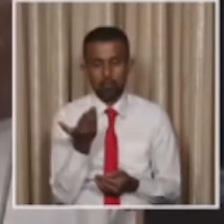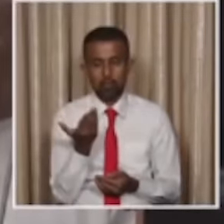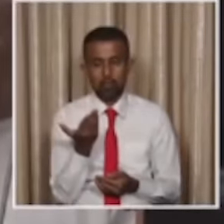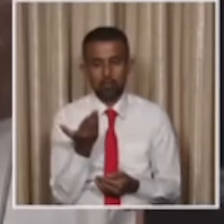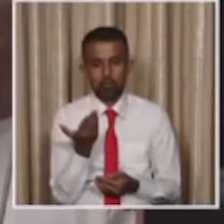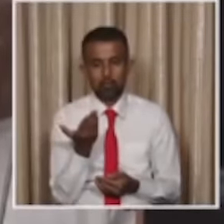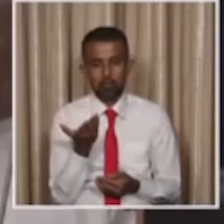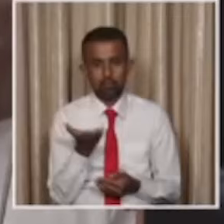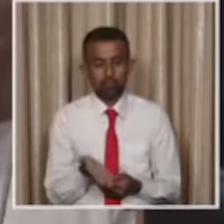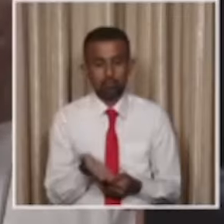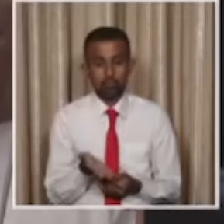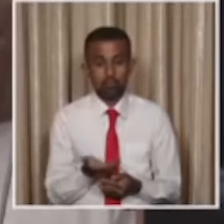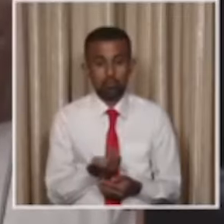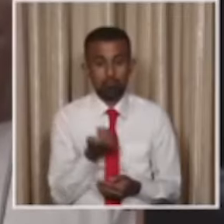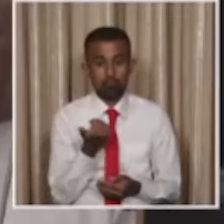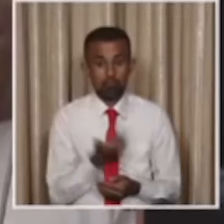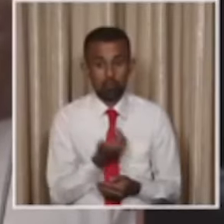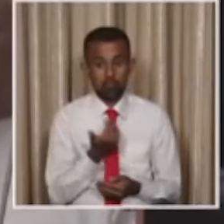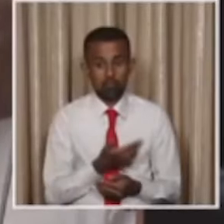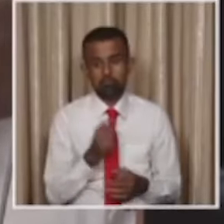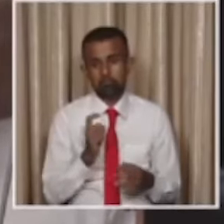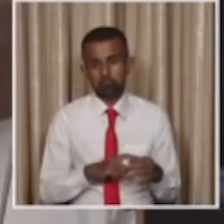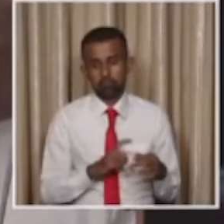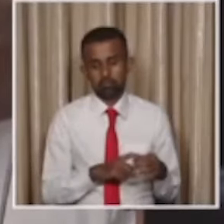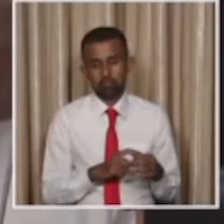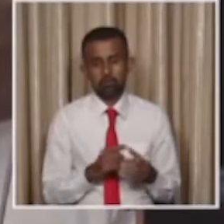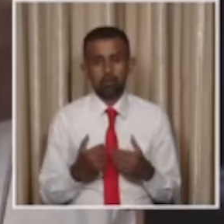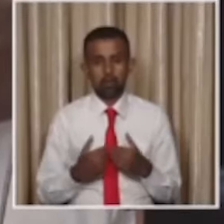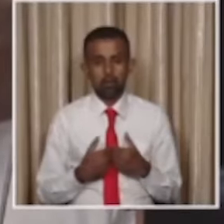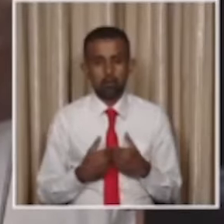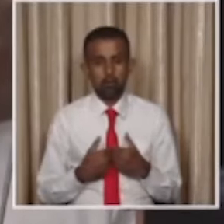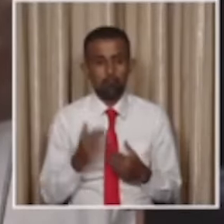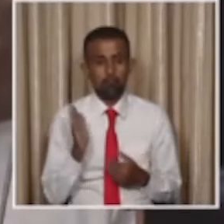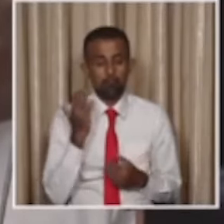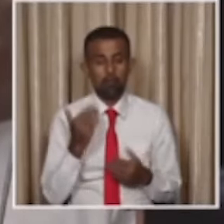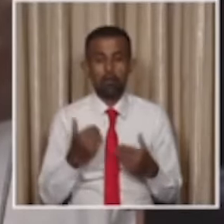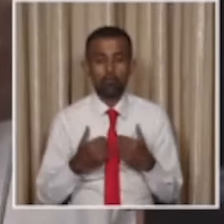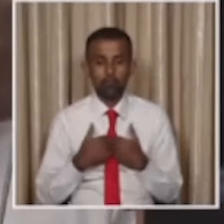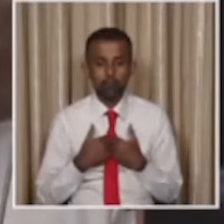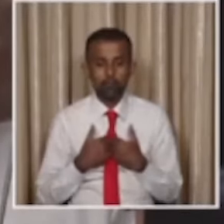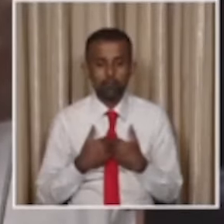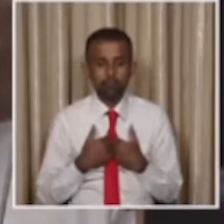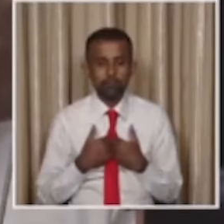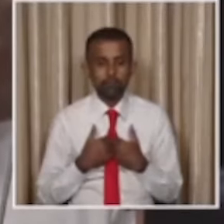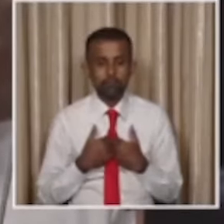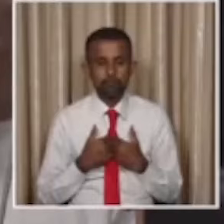issue, we can't go into it. We have not accepted mixed marriages, all those out. Marriages are governed by the ordinances.